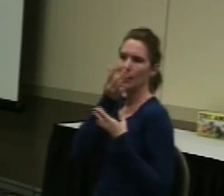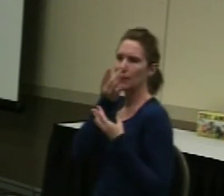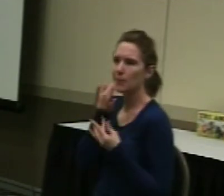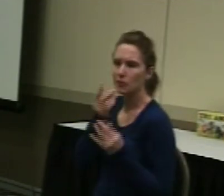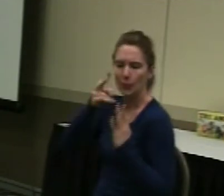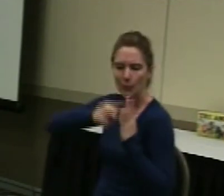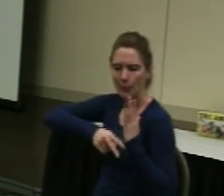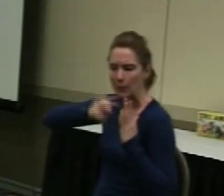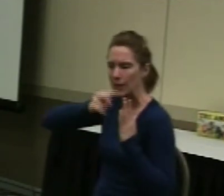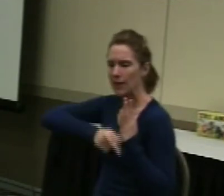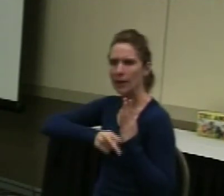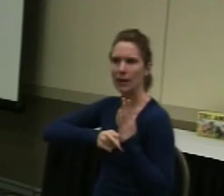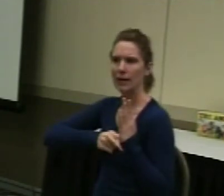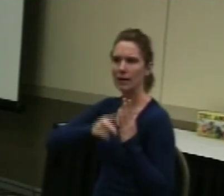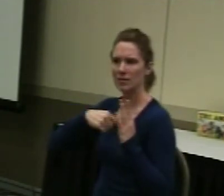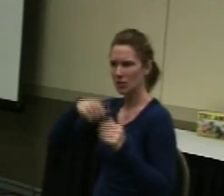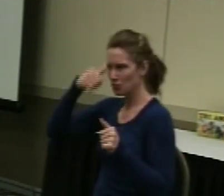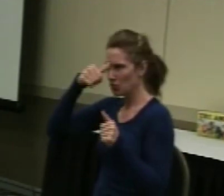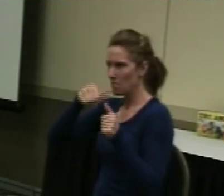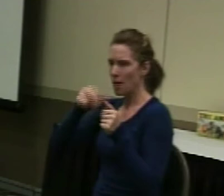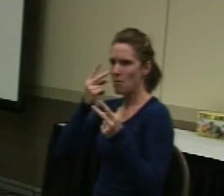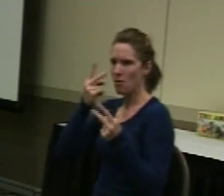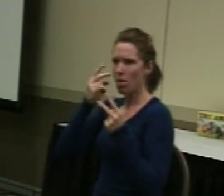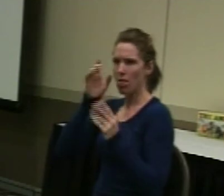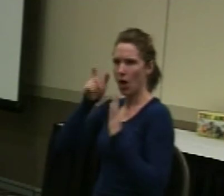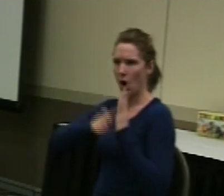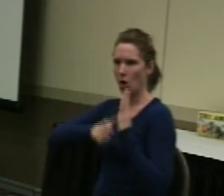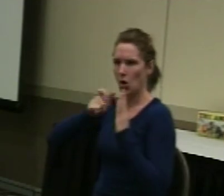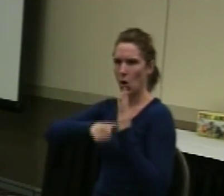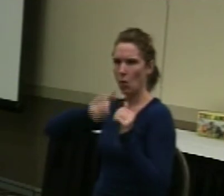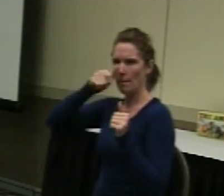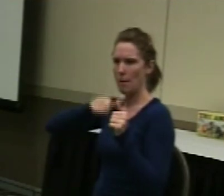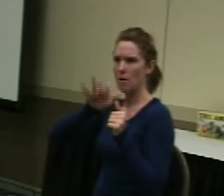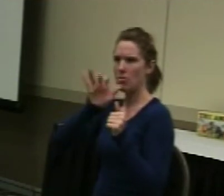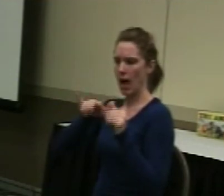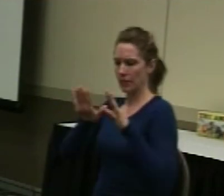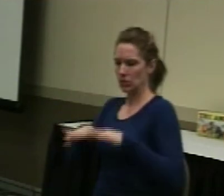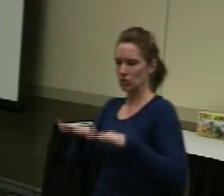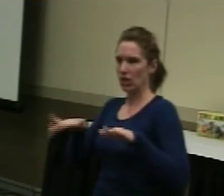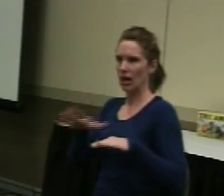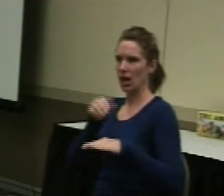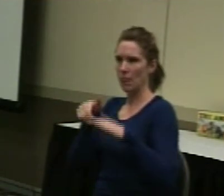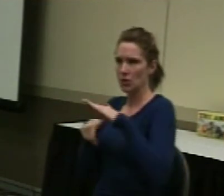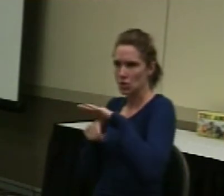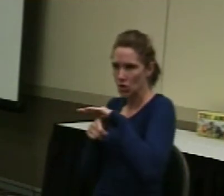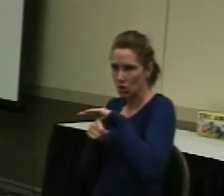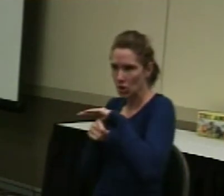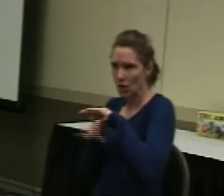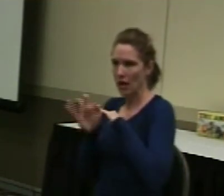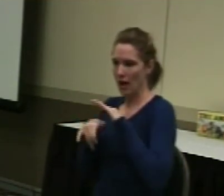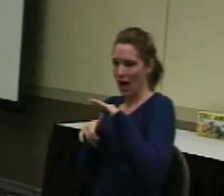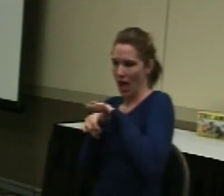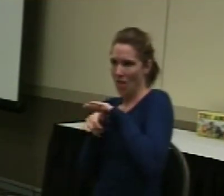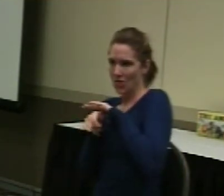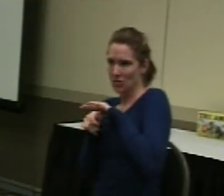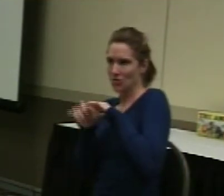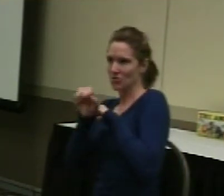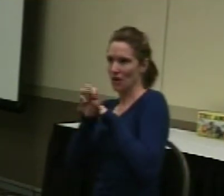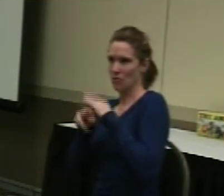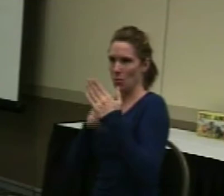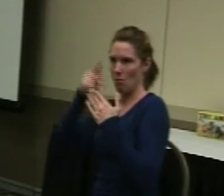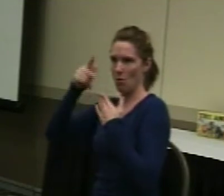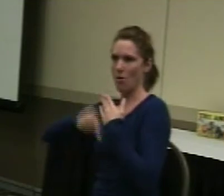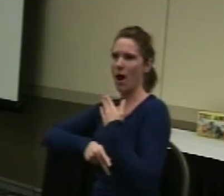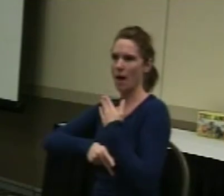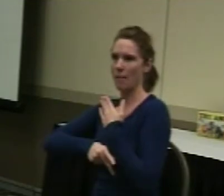in reading, do you recall that article about the child and the turtle? And the turtle is actually a software program